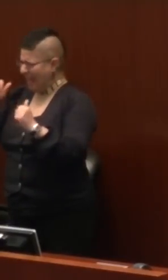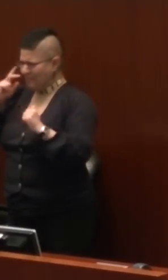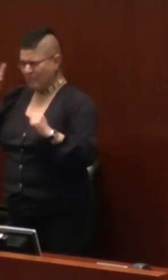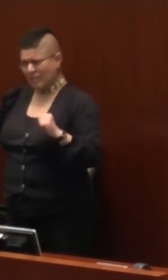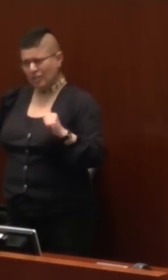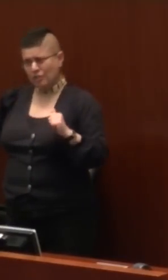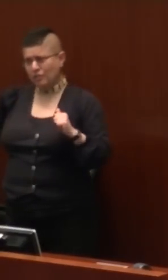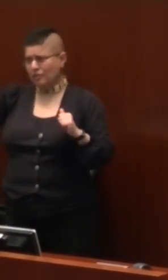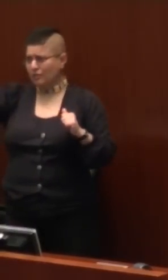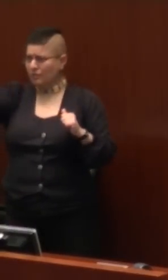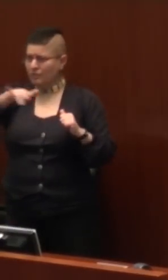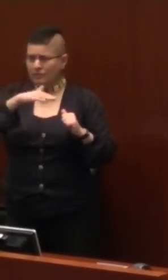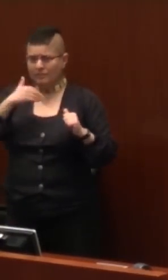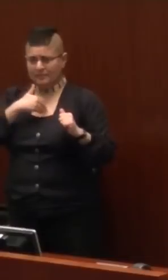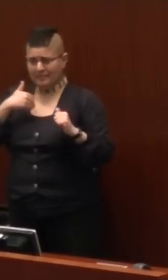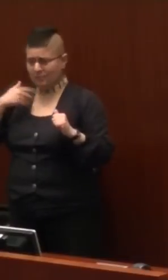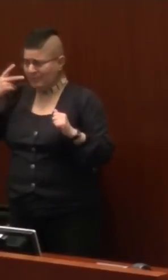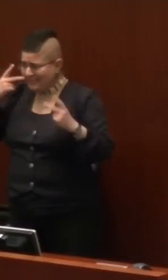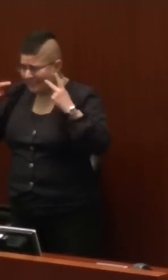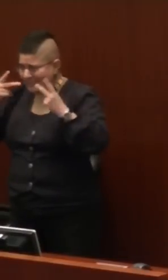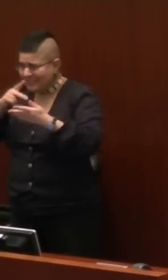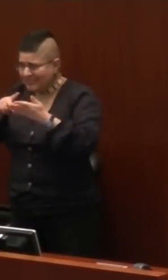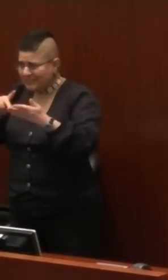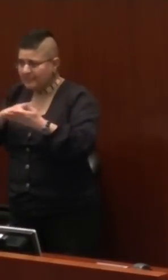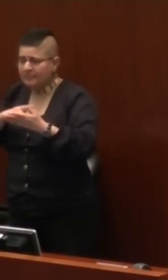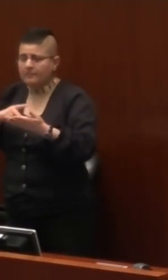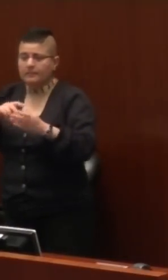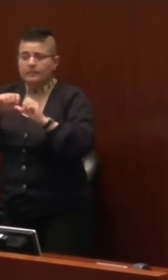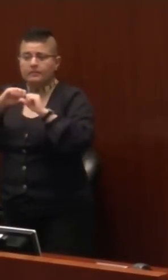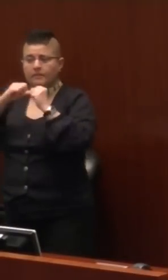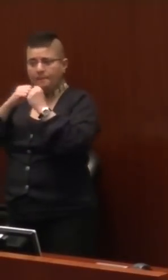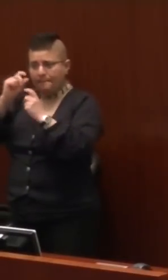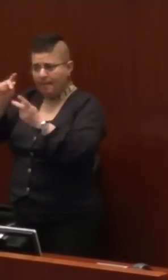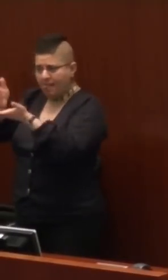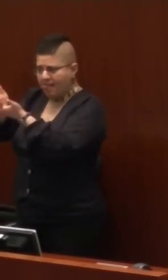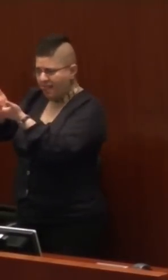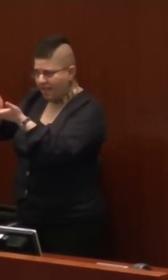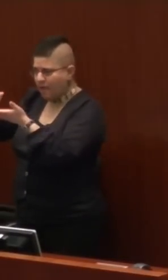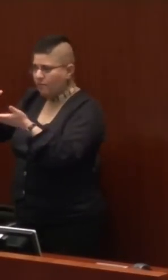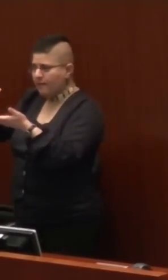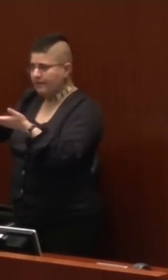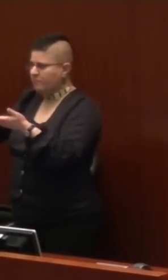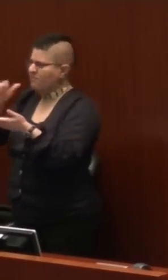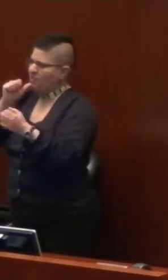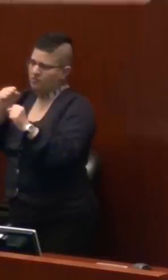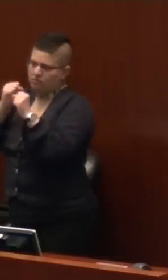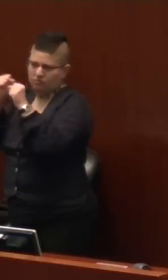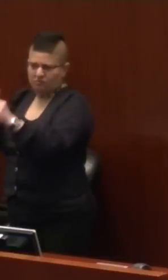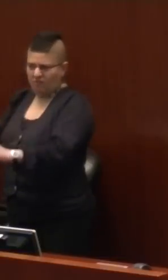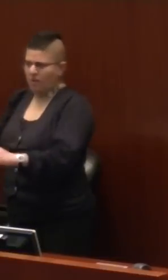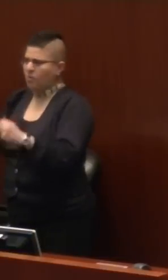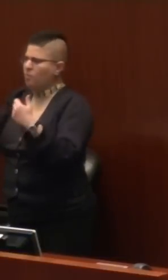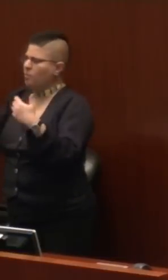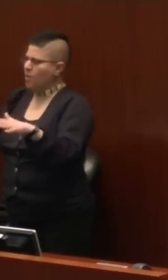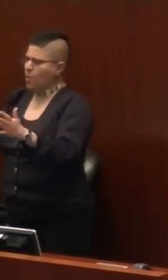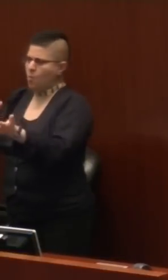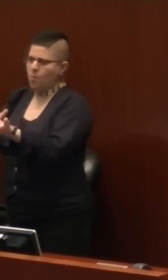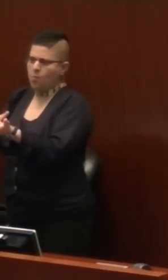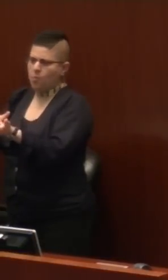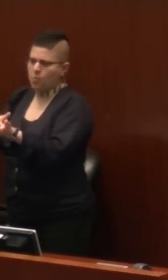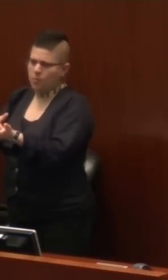city. Where there is social exclusion and racism, we are not strong, we are devastatingly